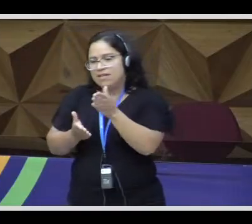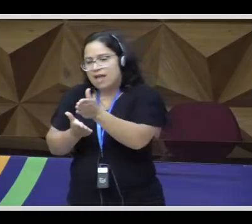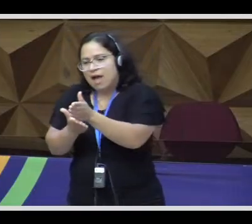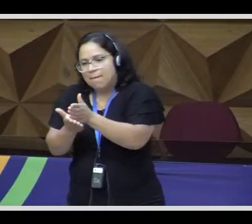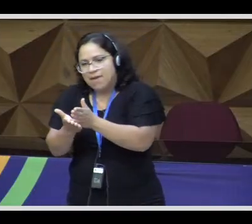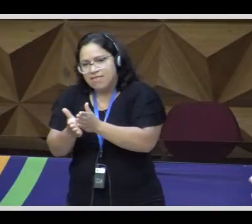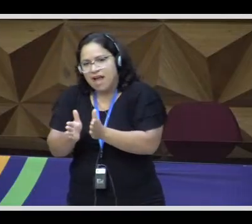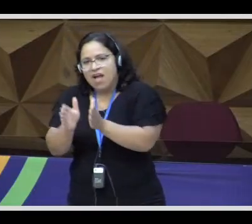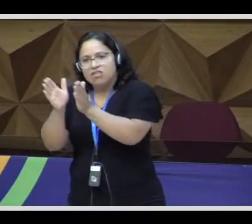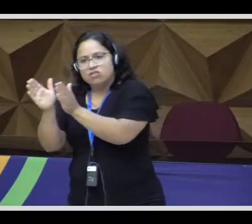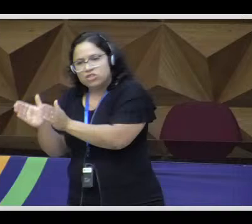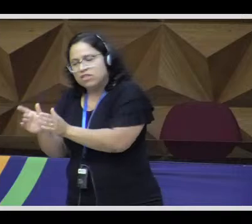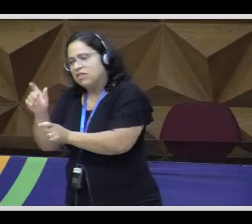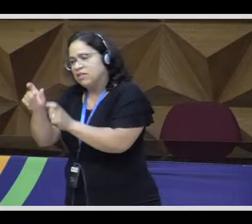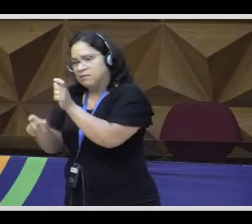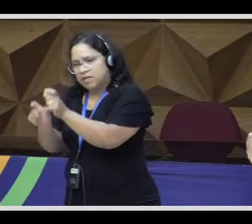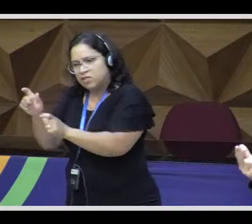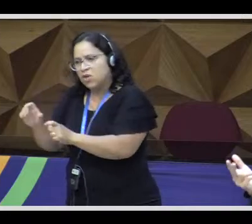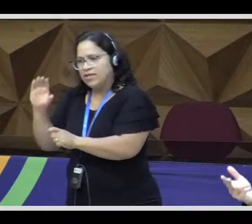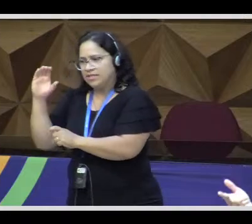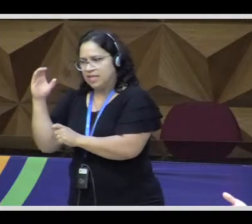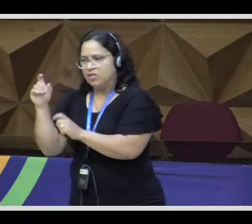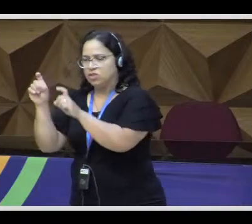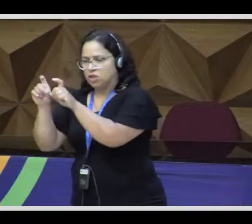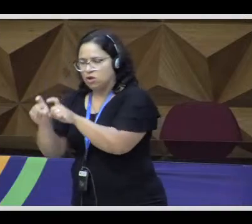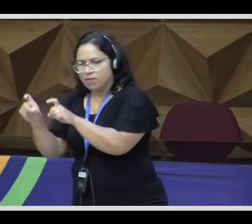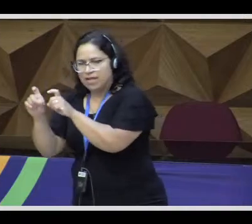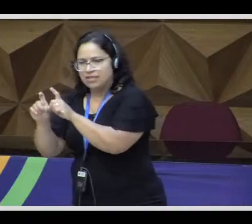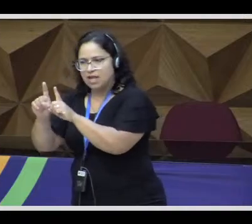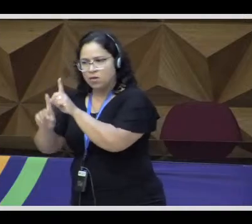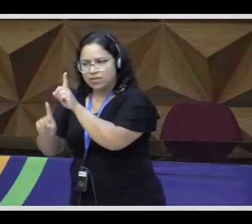computer scientists, statisticians,